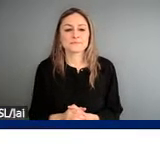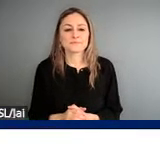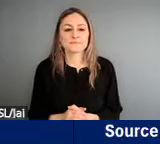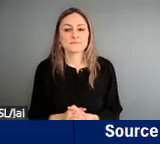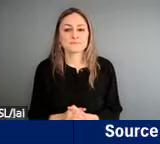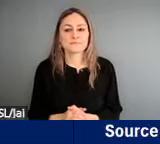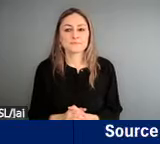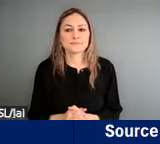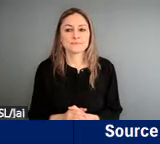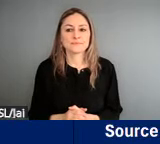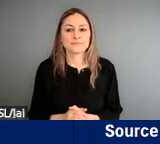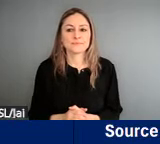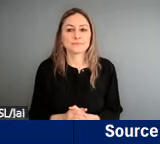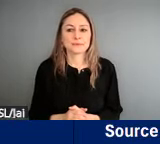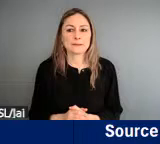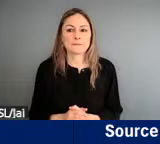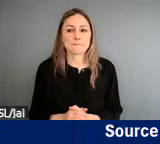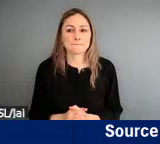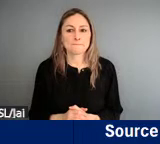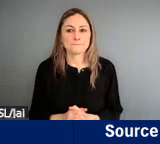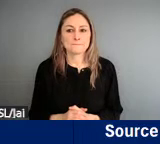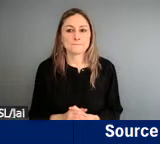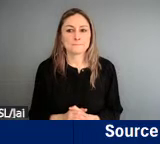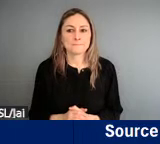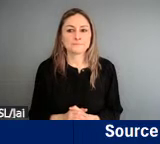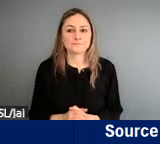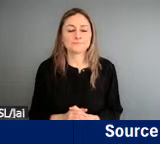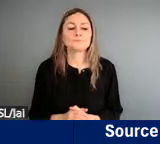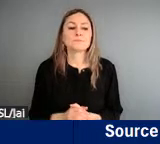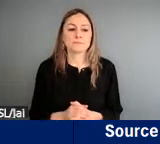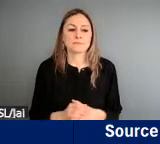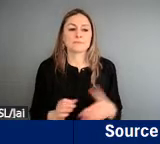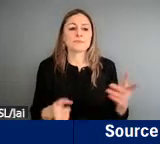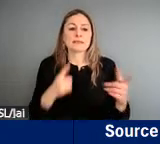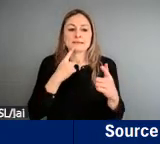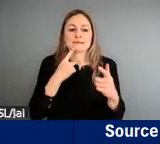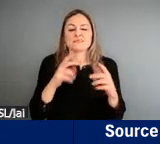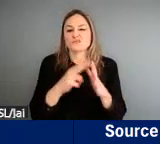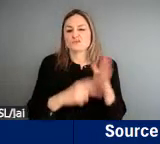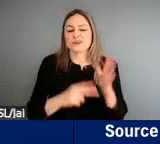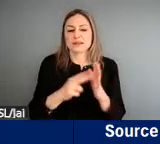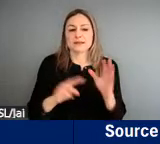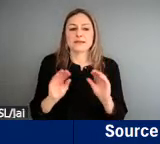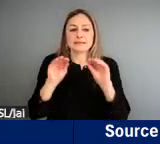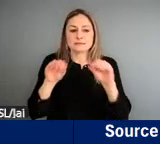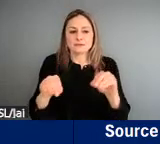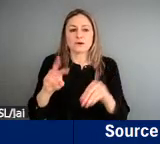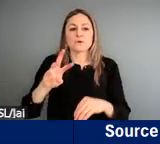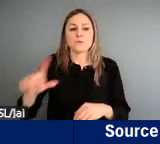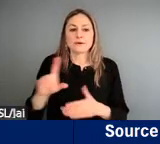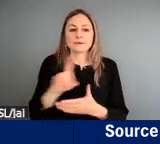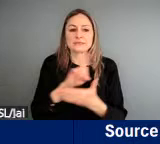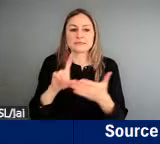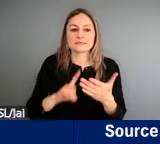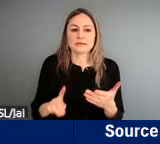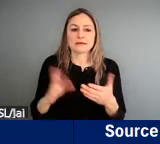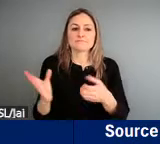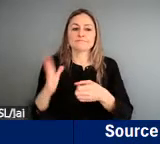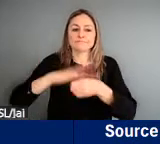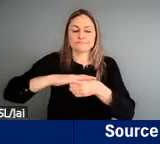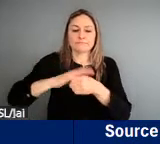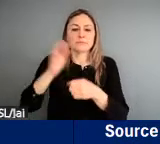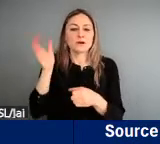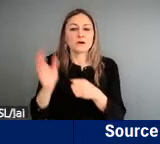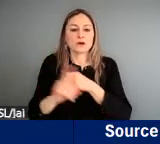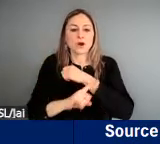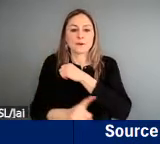Great. All right. So this reads install well-designed concealable garbage cans to maintain the